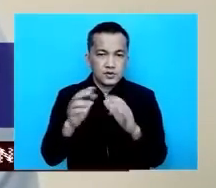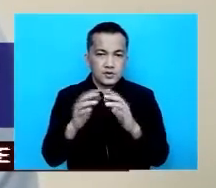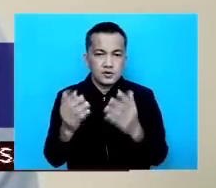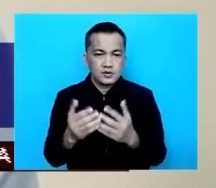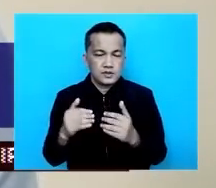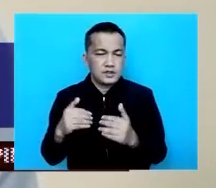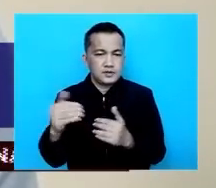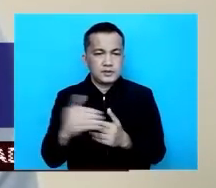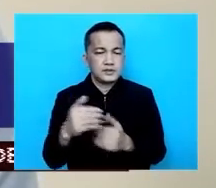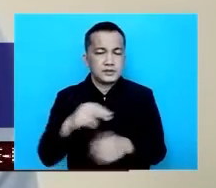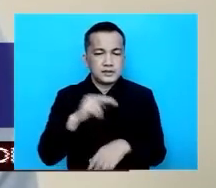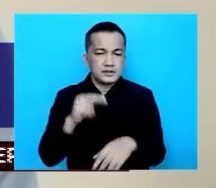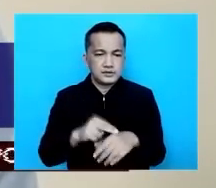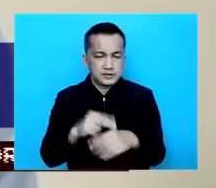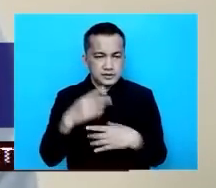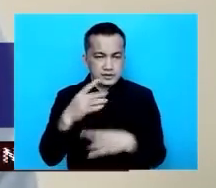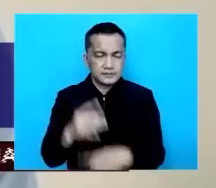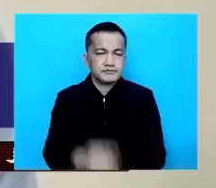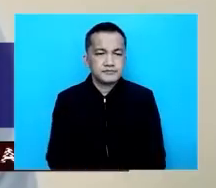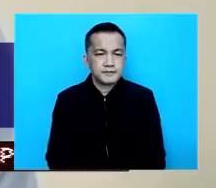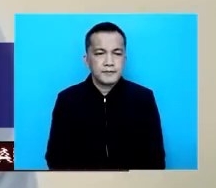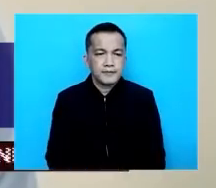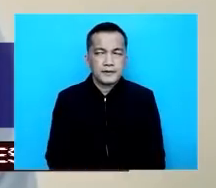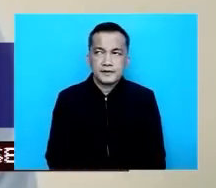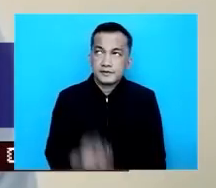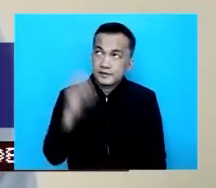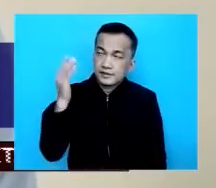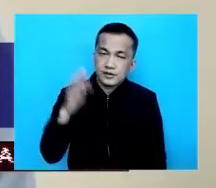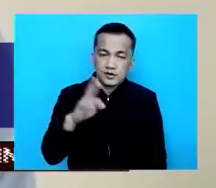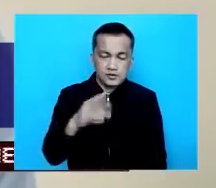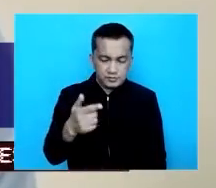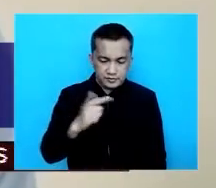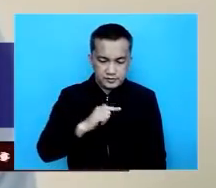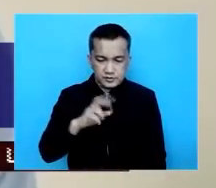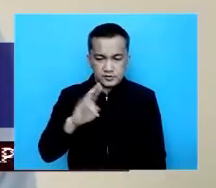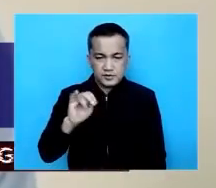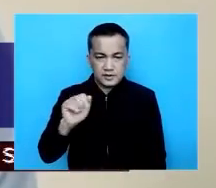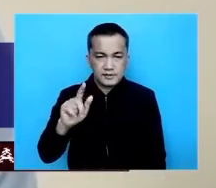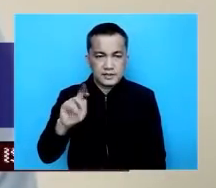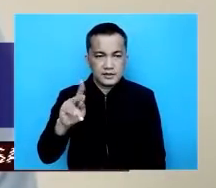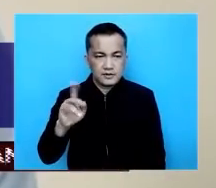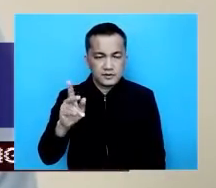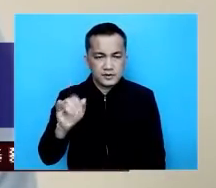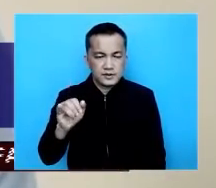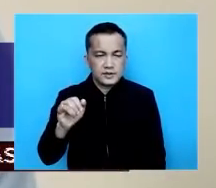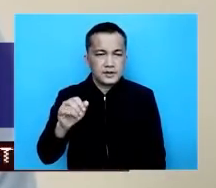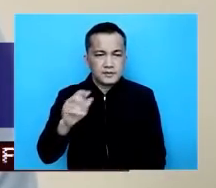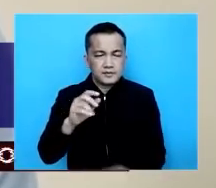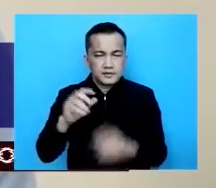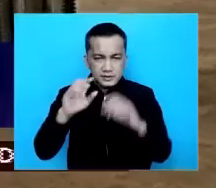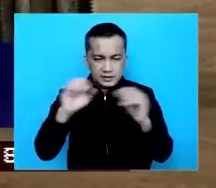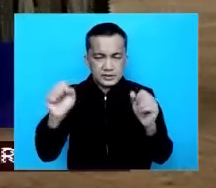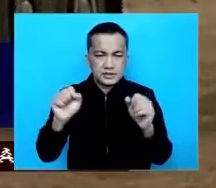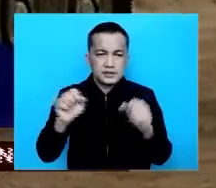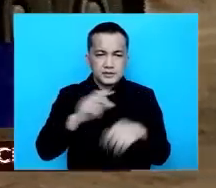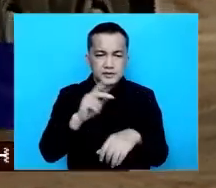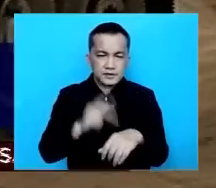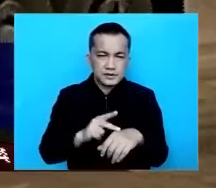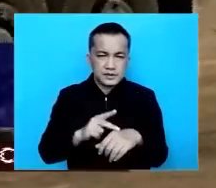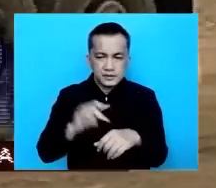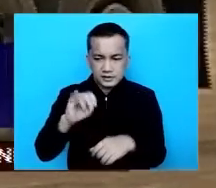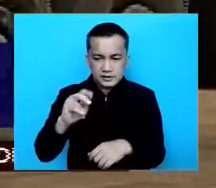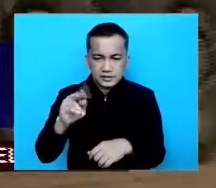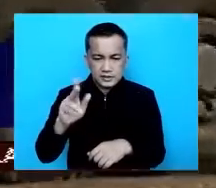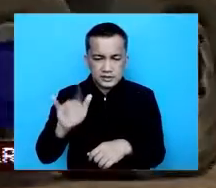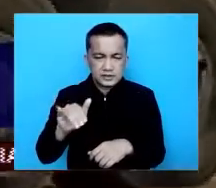national interests. Pero ayon kay Romel Banlawi, presidente ng Philippine Society for Intelligence and Security Studies,